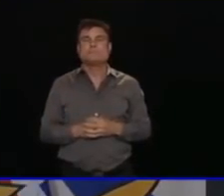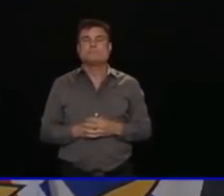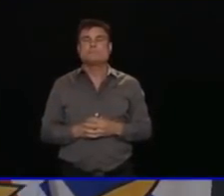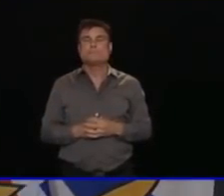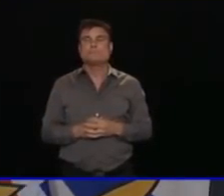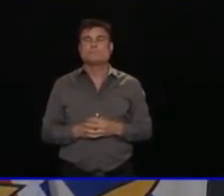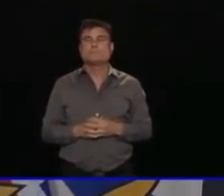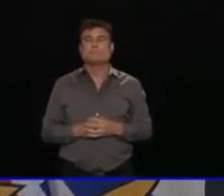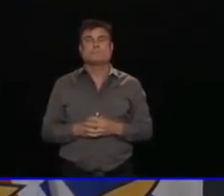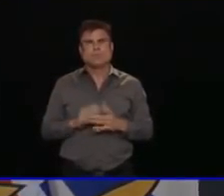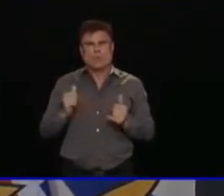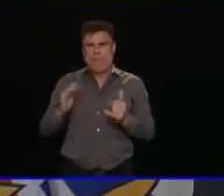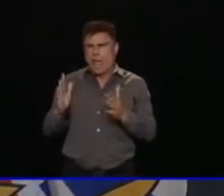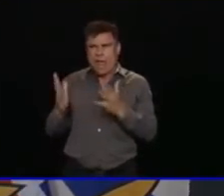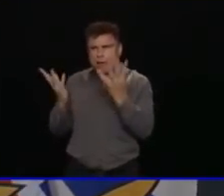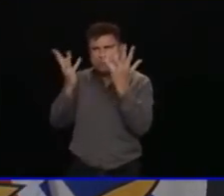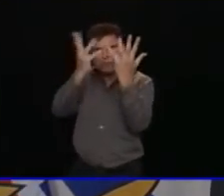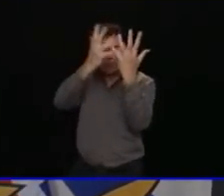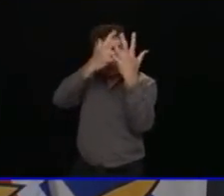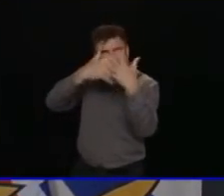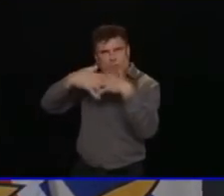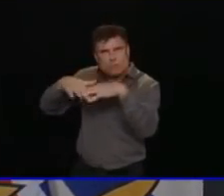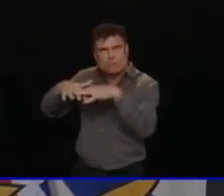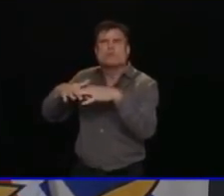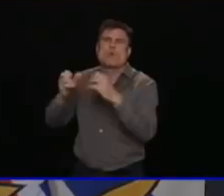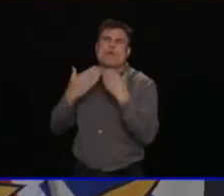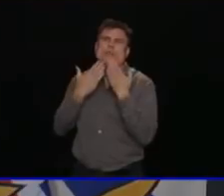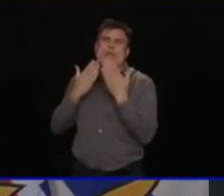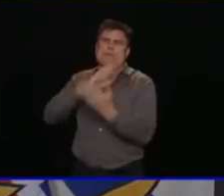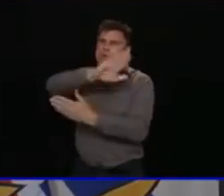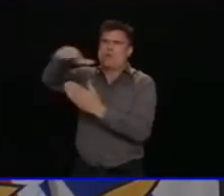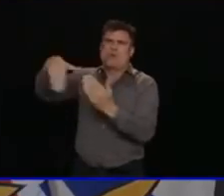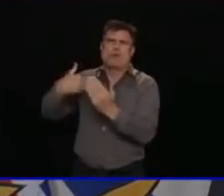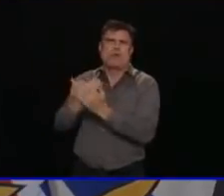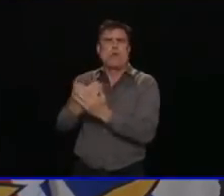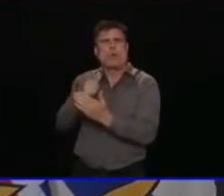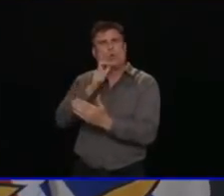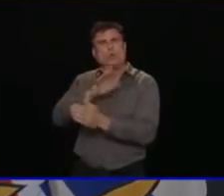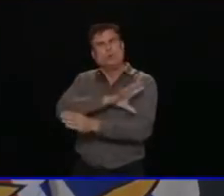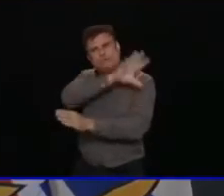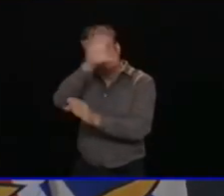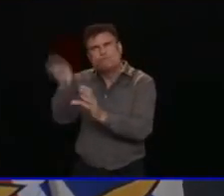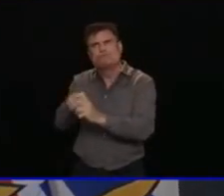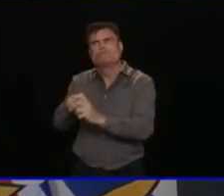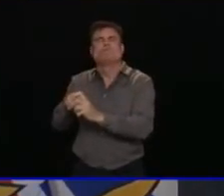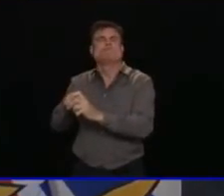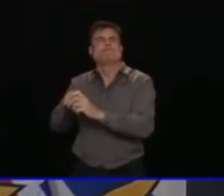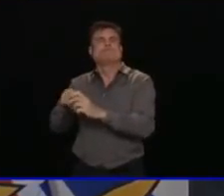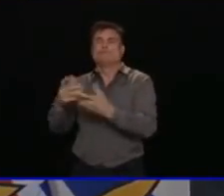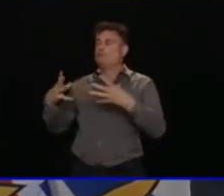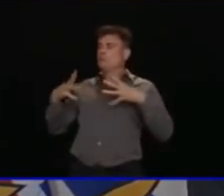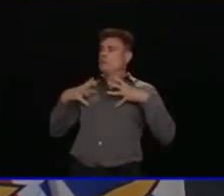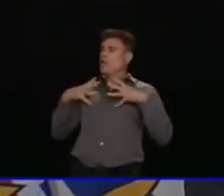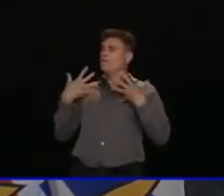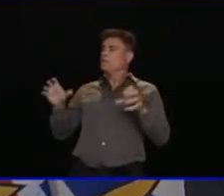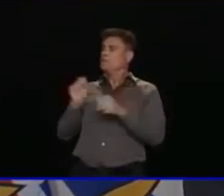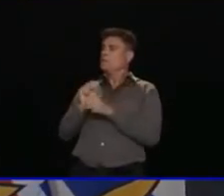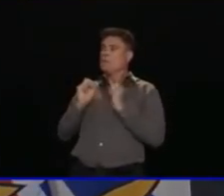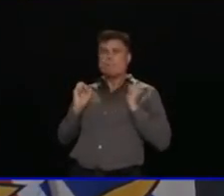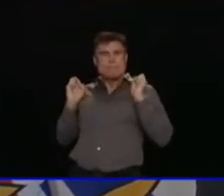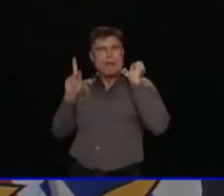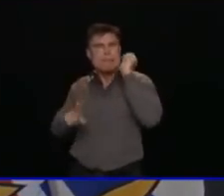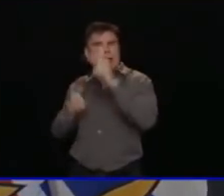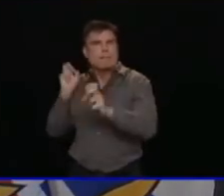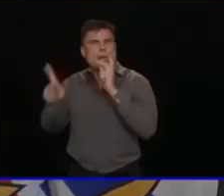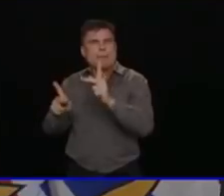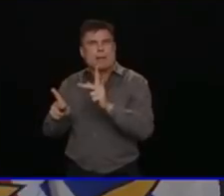We want to thank all of those people who have joined the profession, come back to the profession, and are in those professions for all the work they've done in public health,